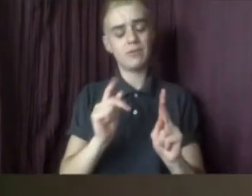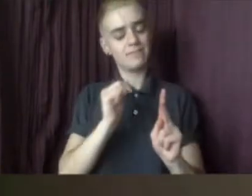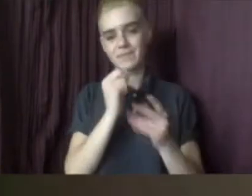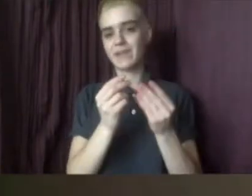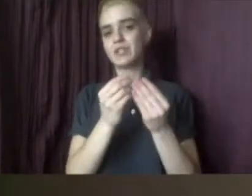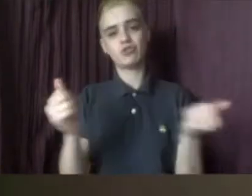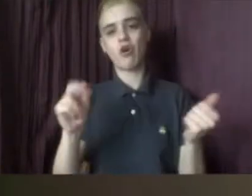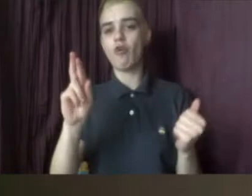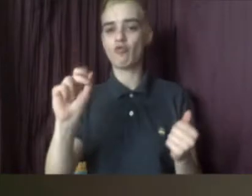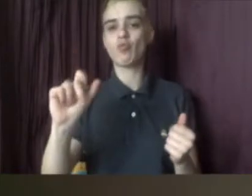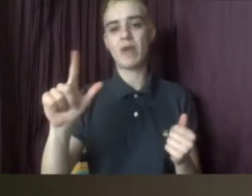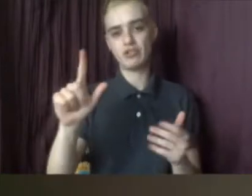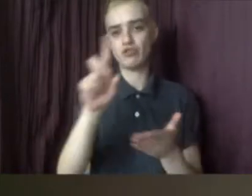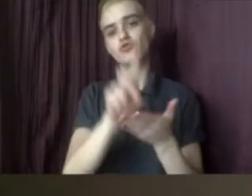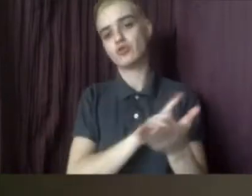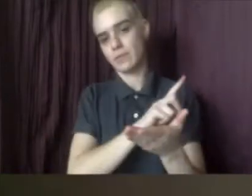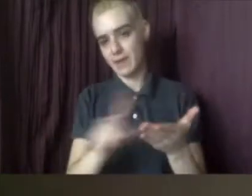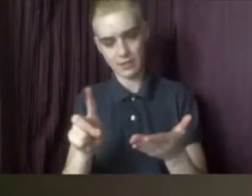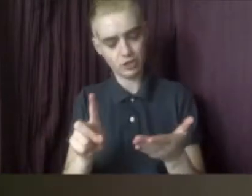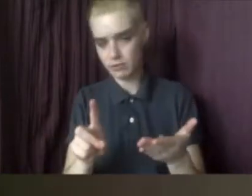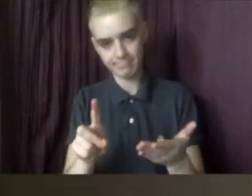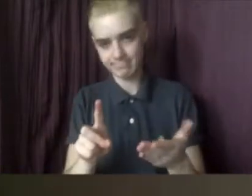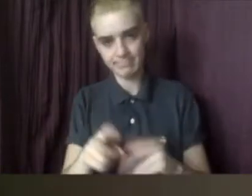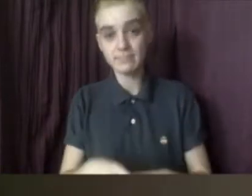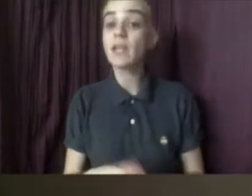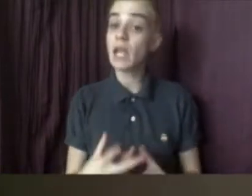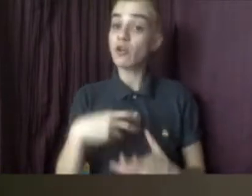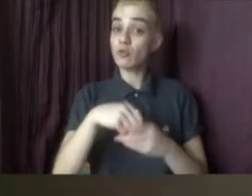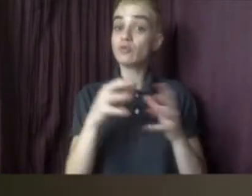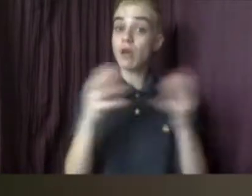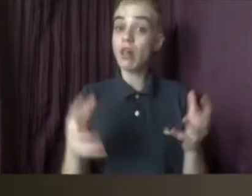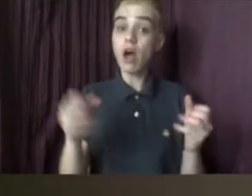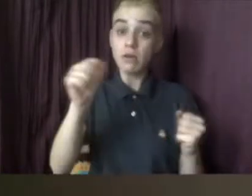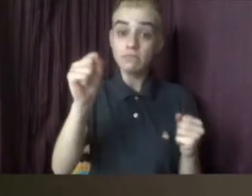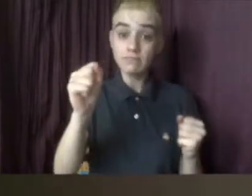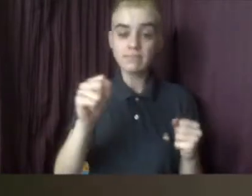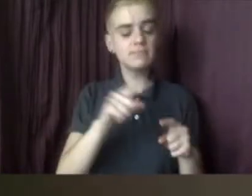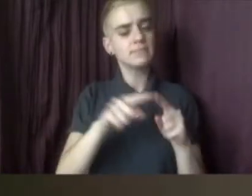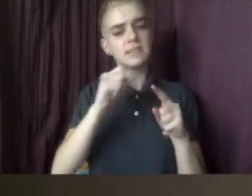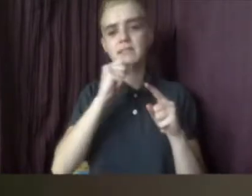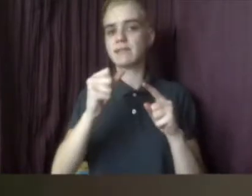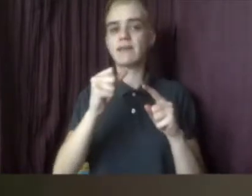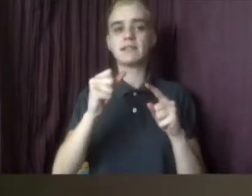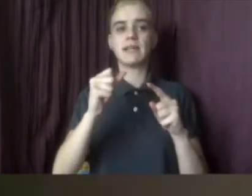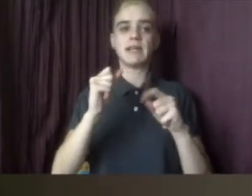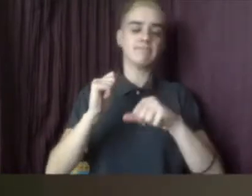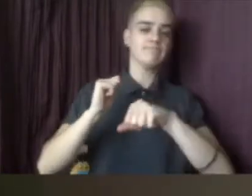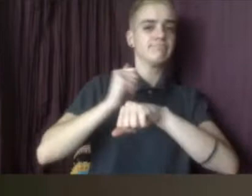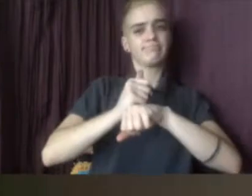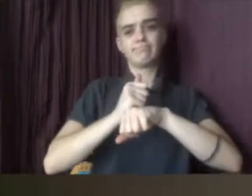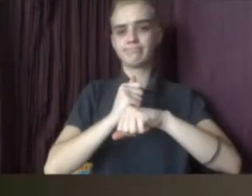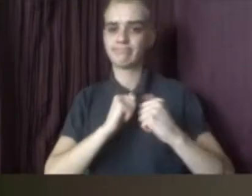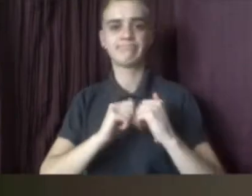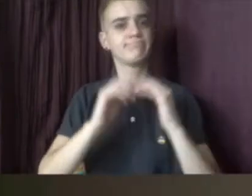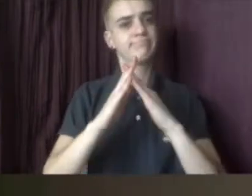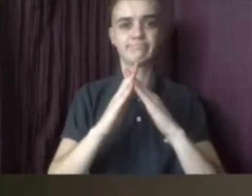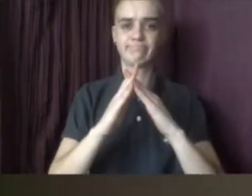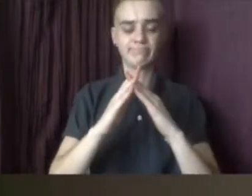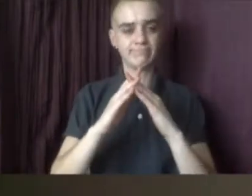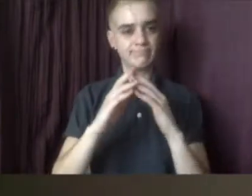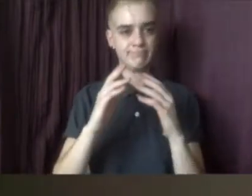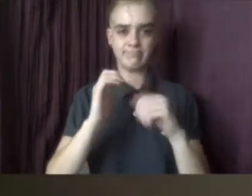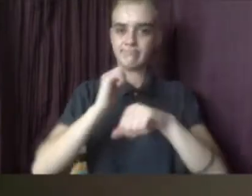practices. Instead, what the For the People Act does is it includes clear and strong language that